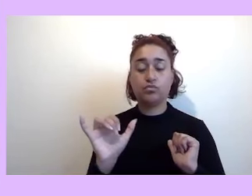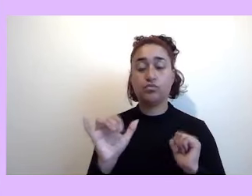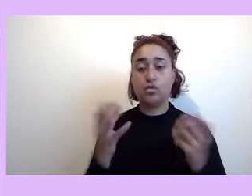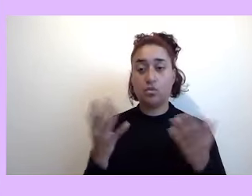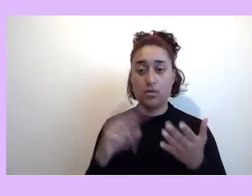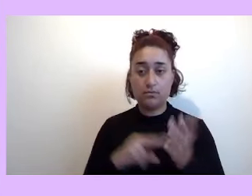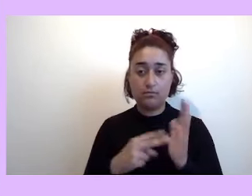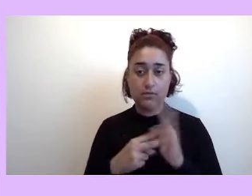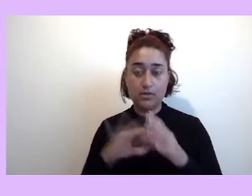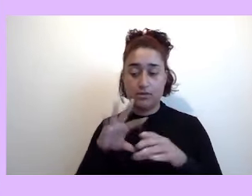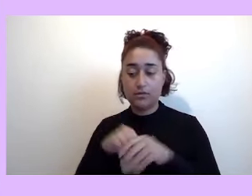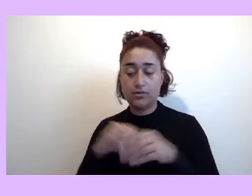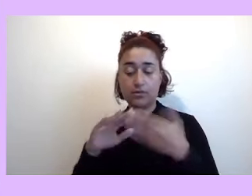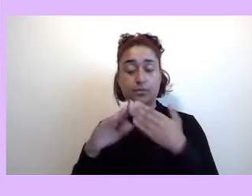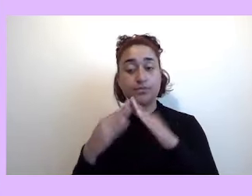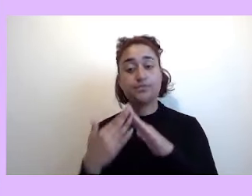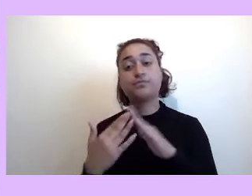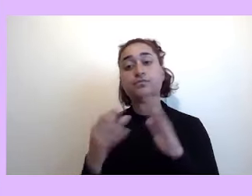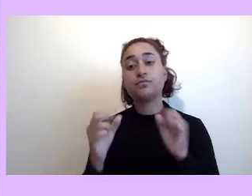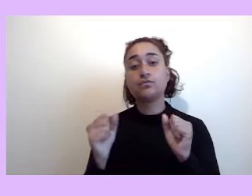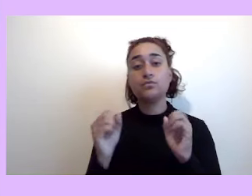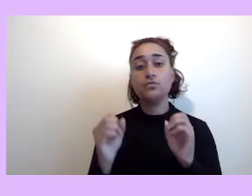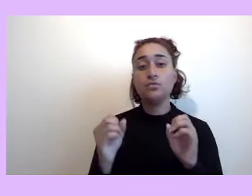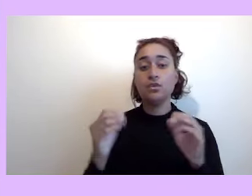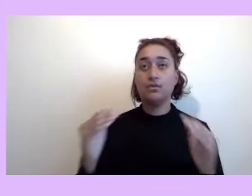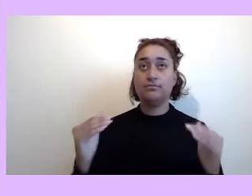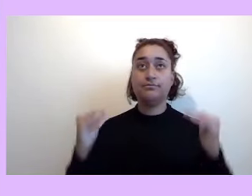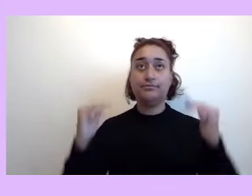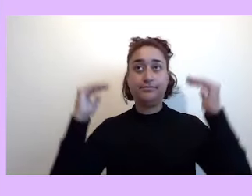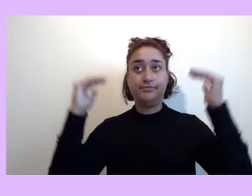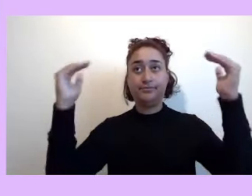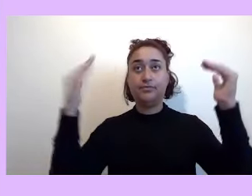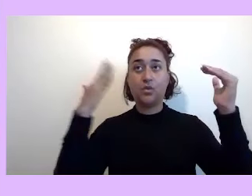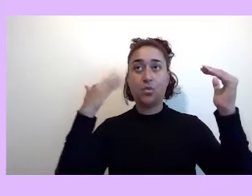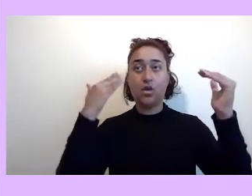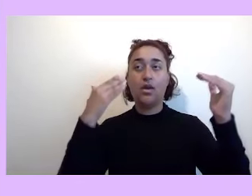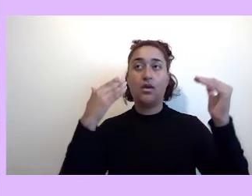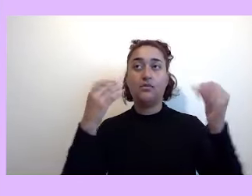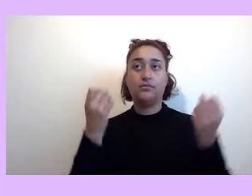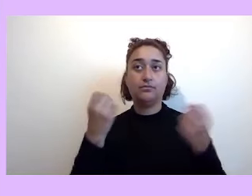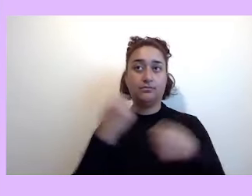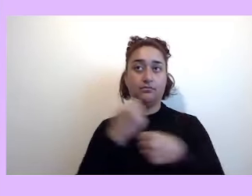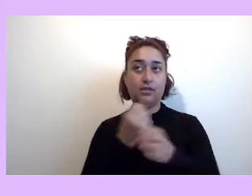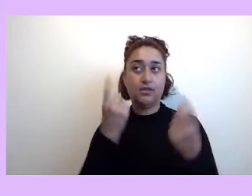community. And so at a high level, that's why it makes sense for us.